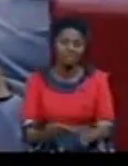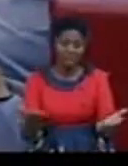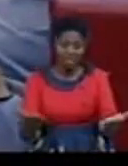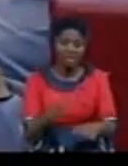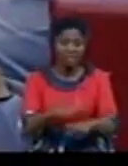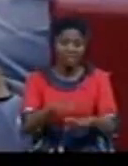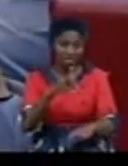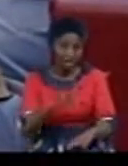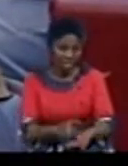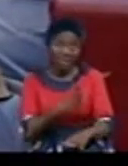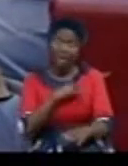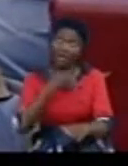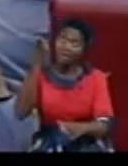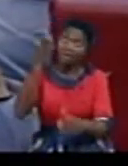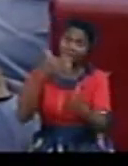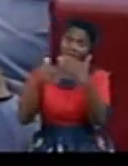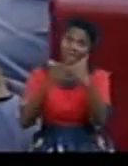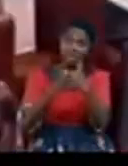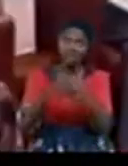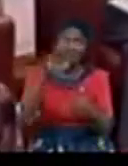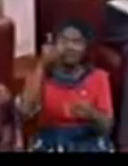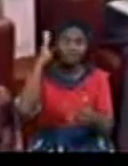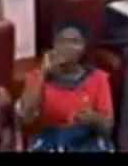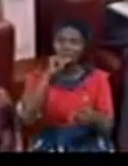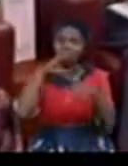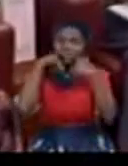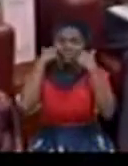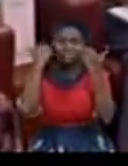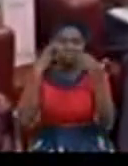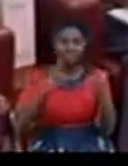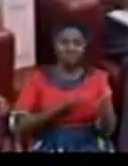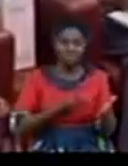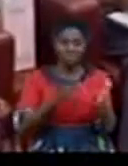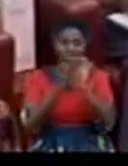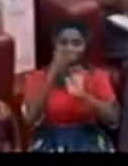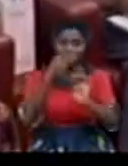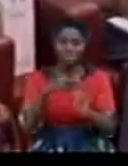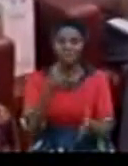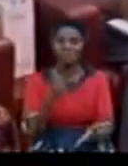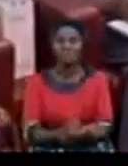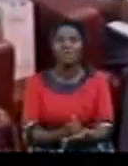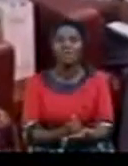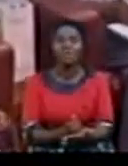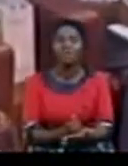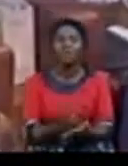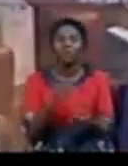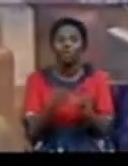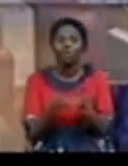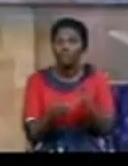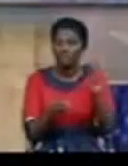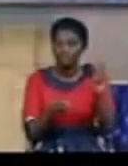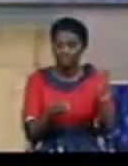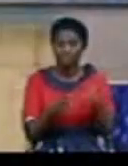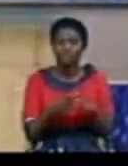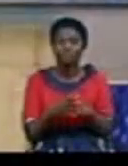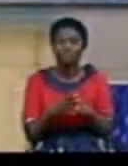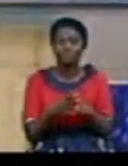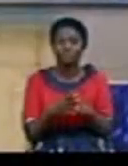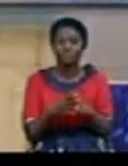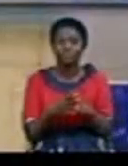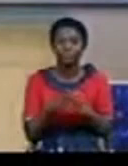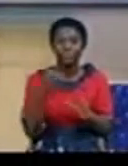heaven, he'll not be ashamed of us in Jesus' name. Let's come to number two there. Number two there is